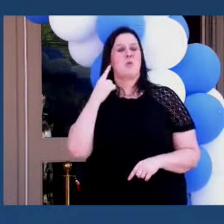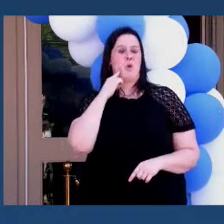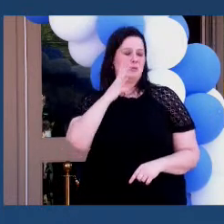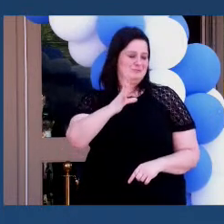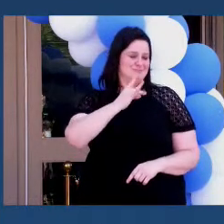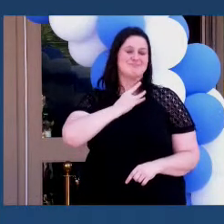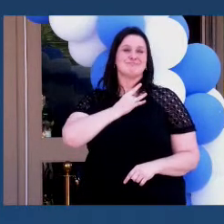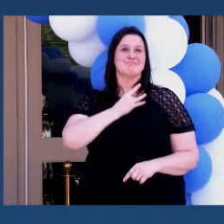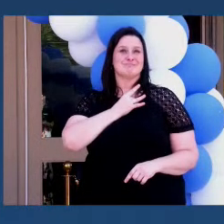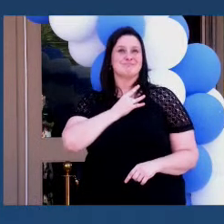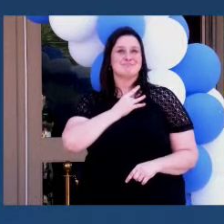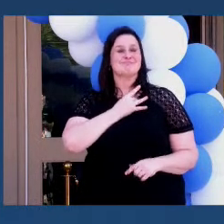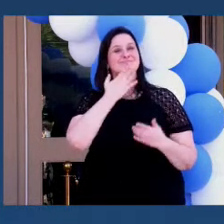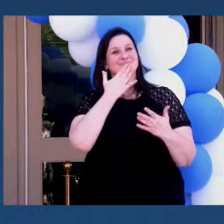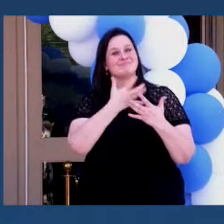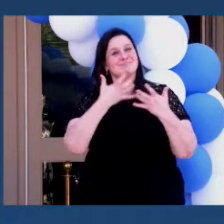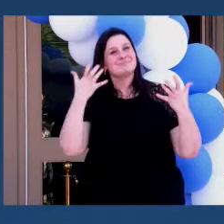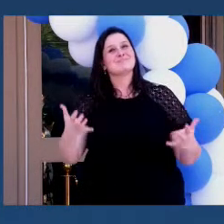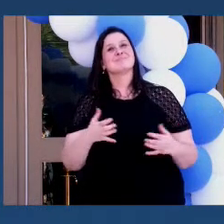heart. Thank you very much.